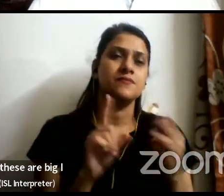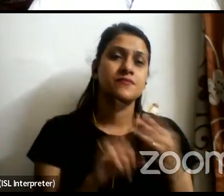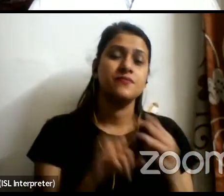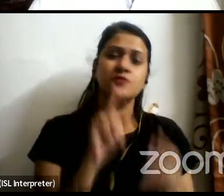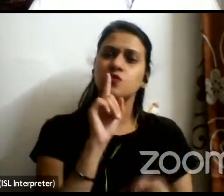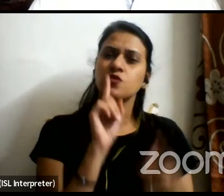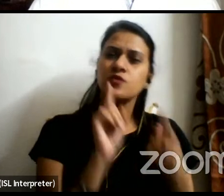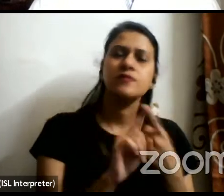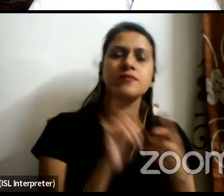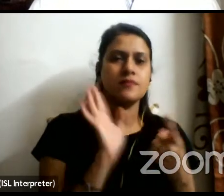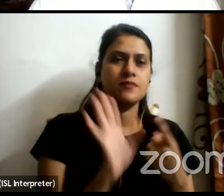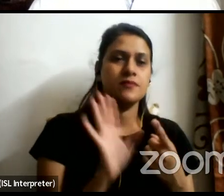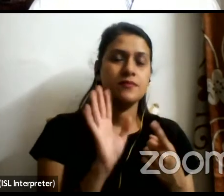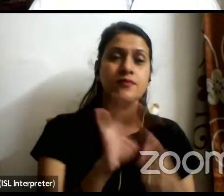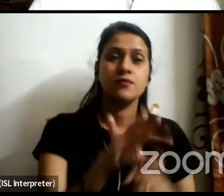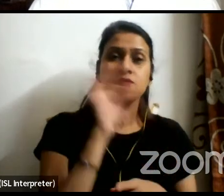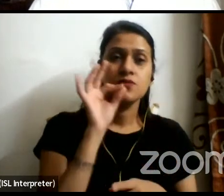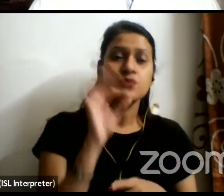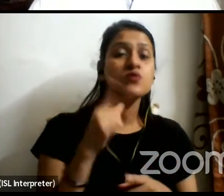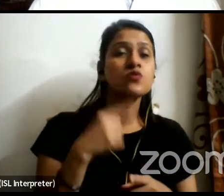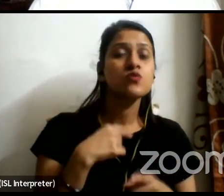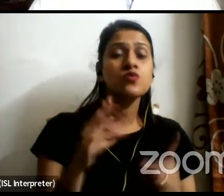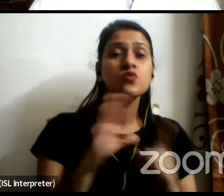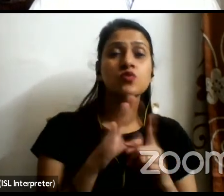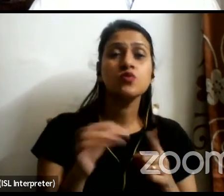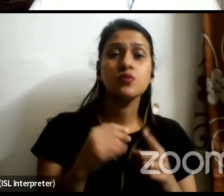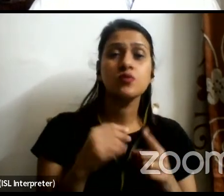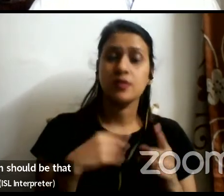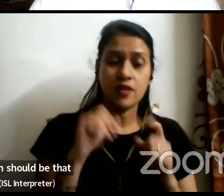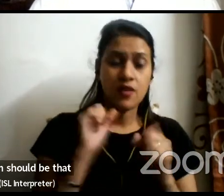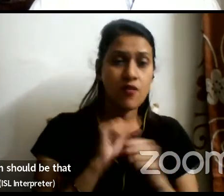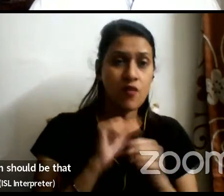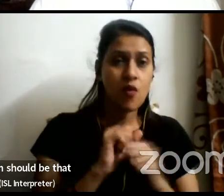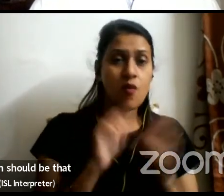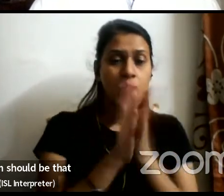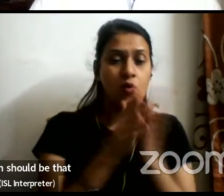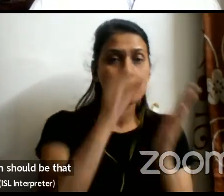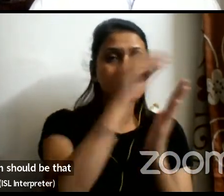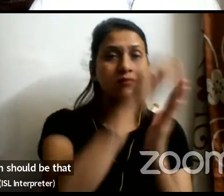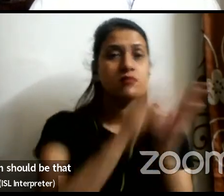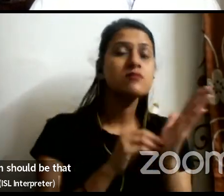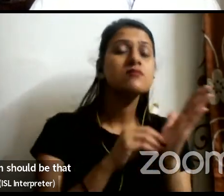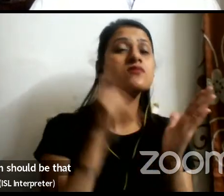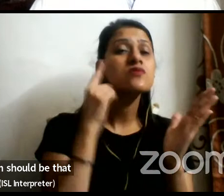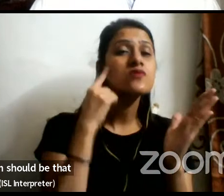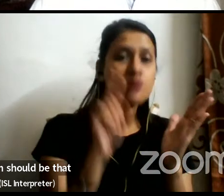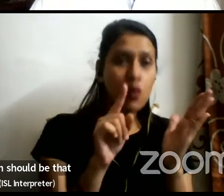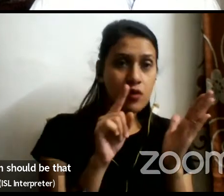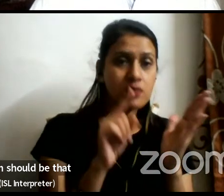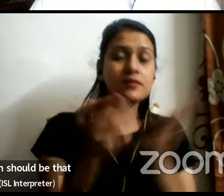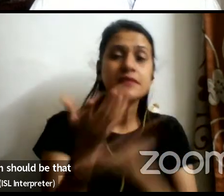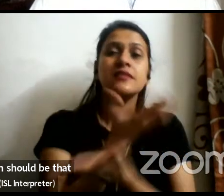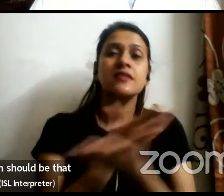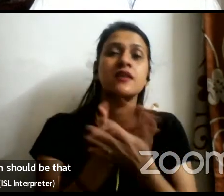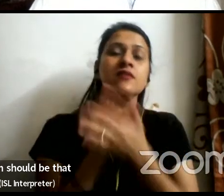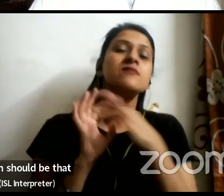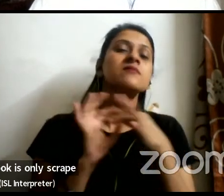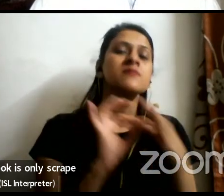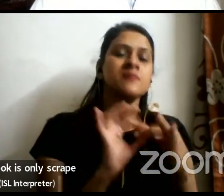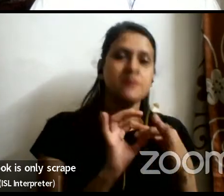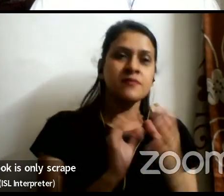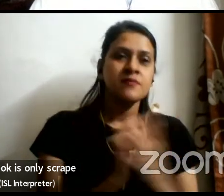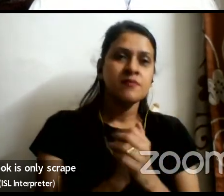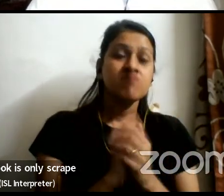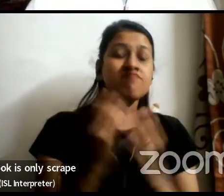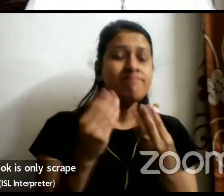be that what I've tried to do in my book is only scrape the surface of this conversation, and there's so much